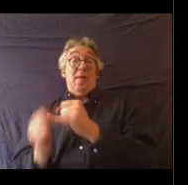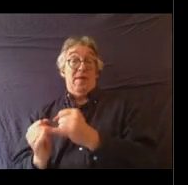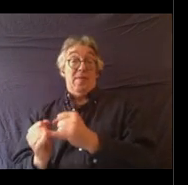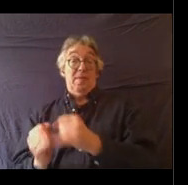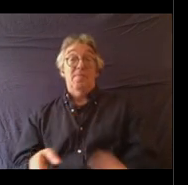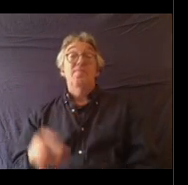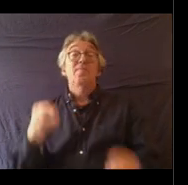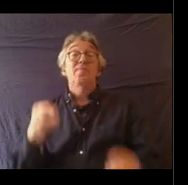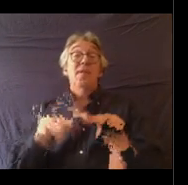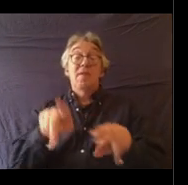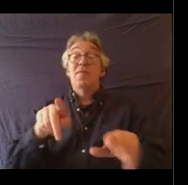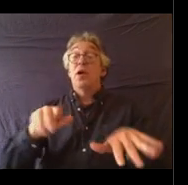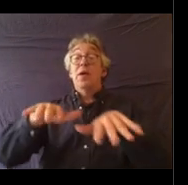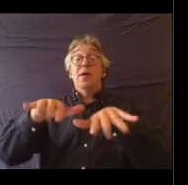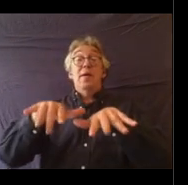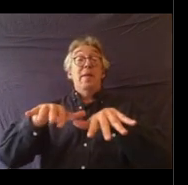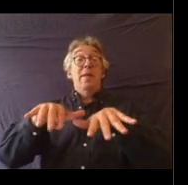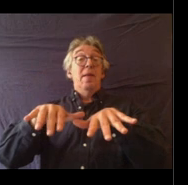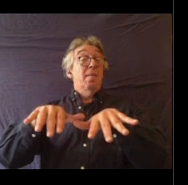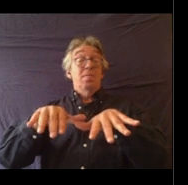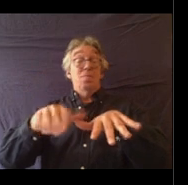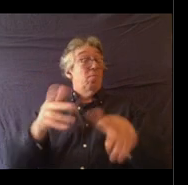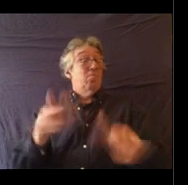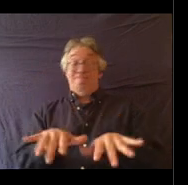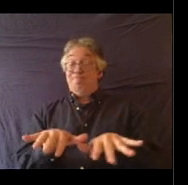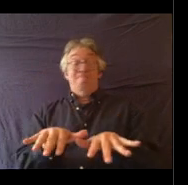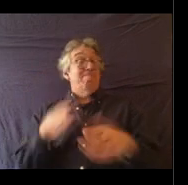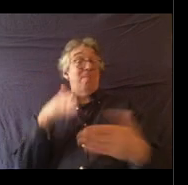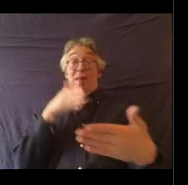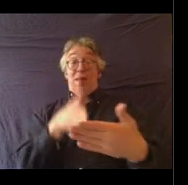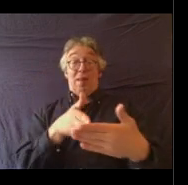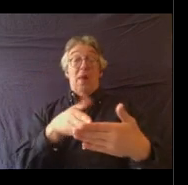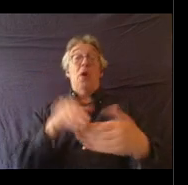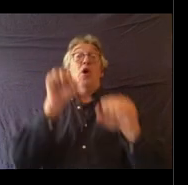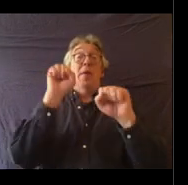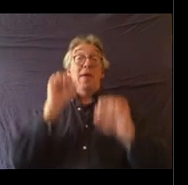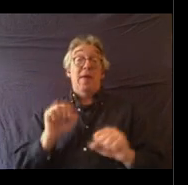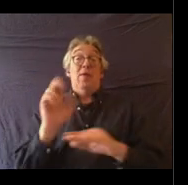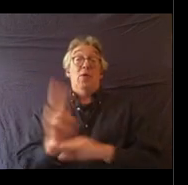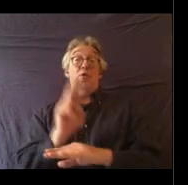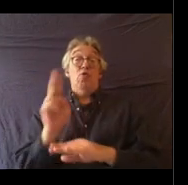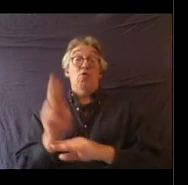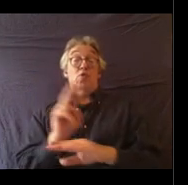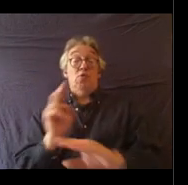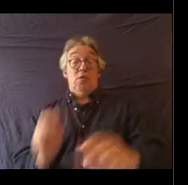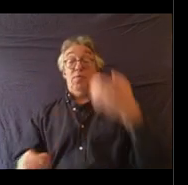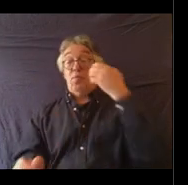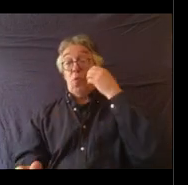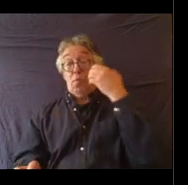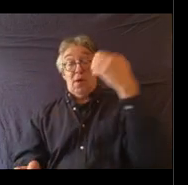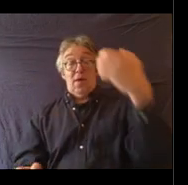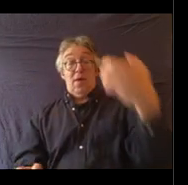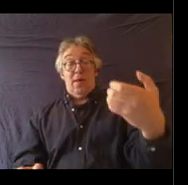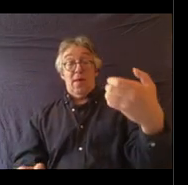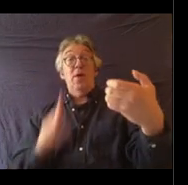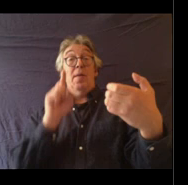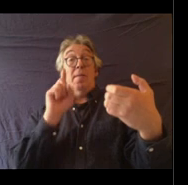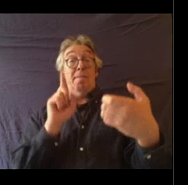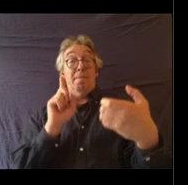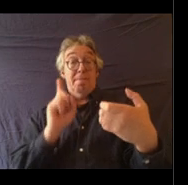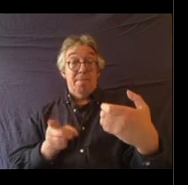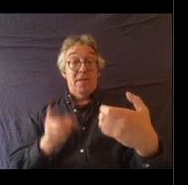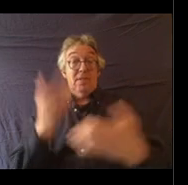also access the webinar from a mobile device. For that, you will need to download the app of GoToWebinar, or